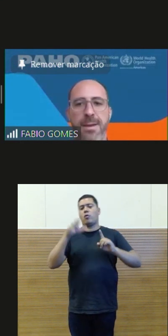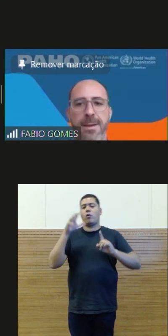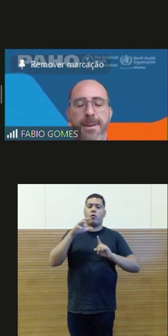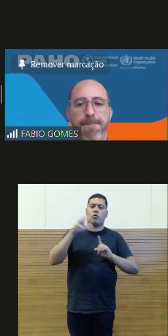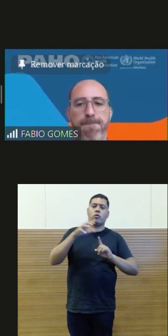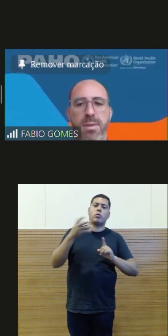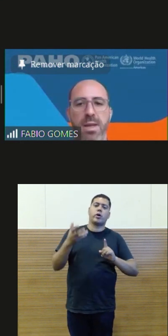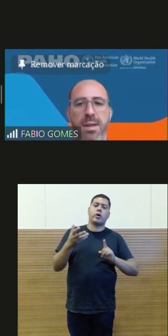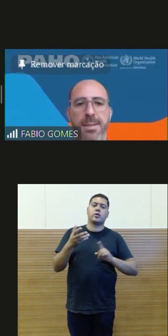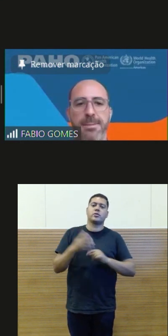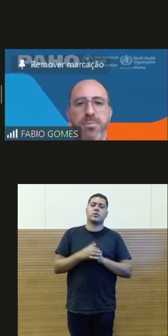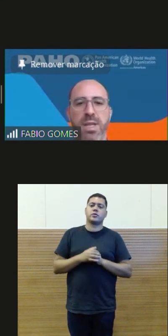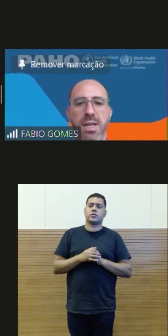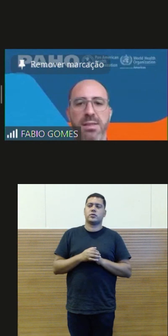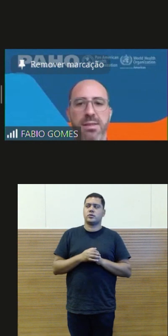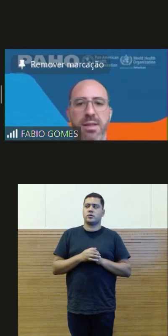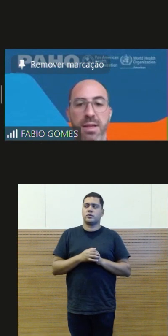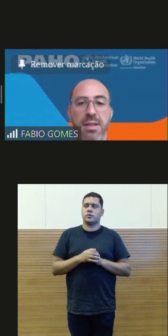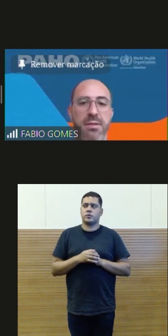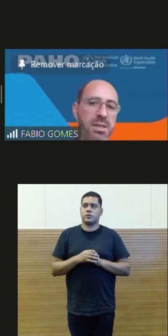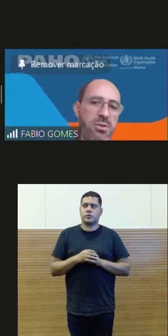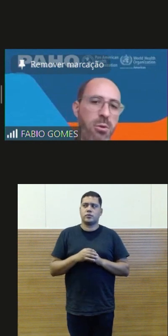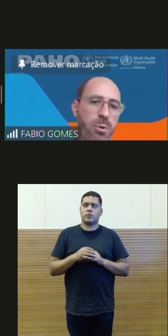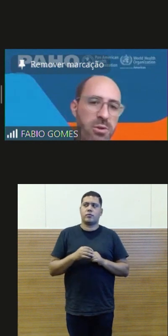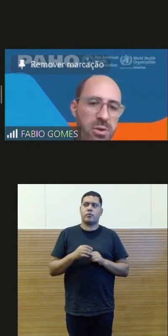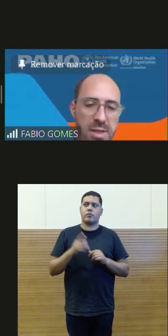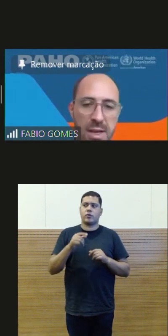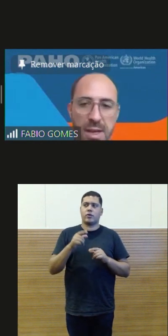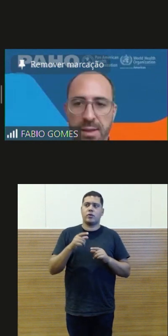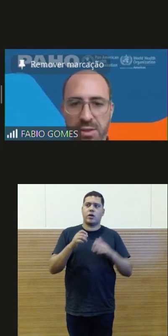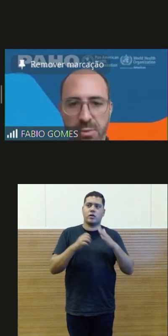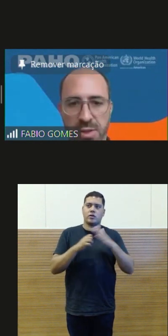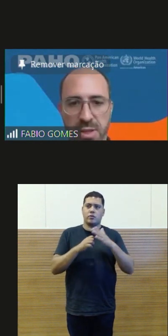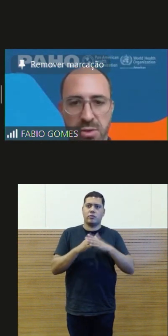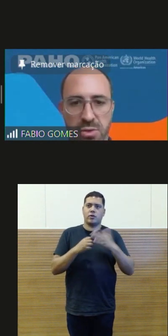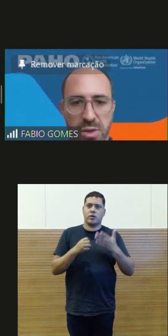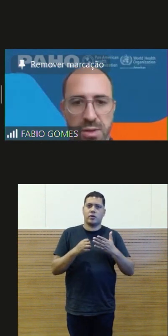policies to contrast or to counter